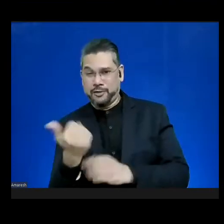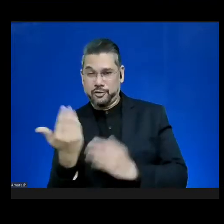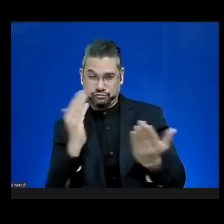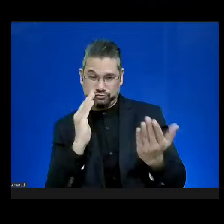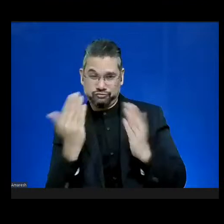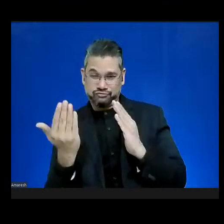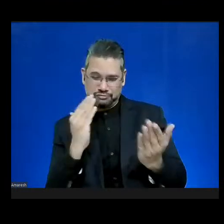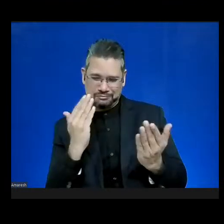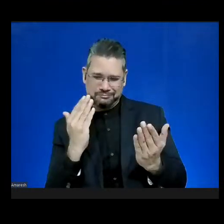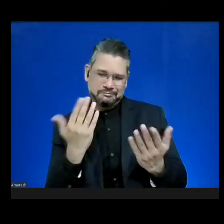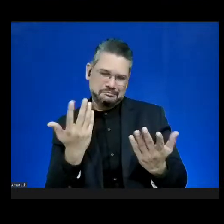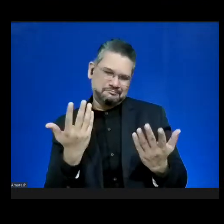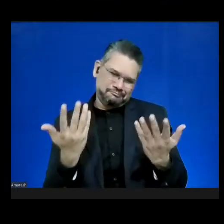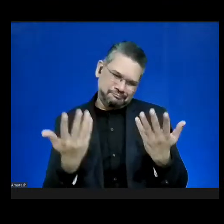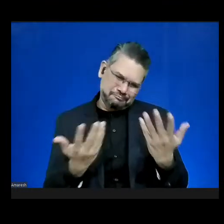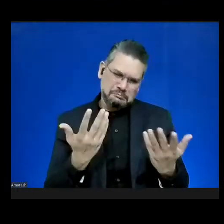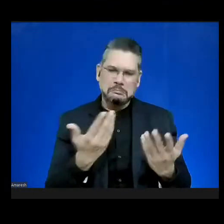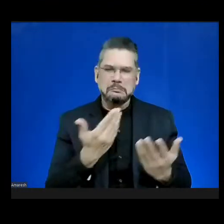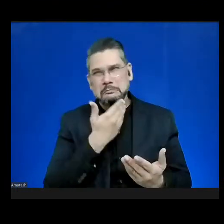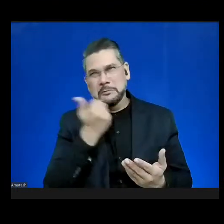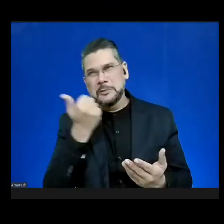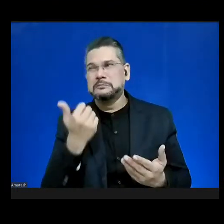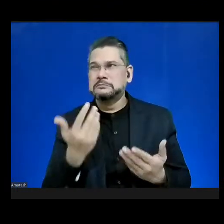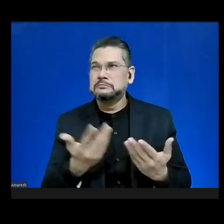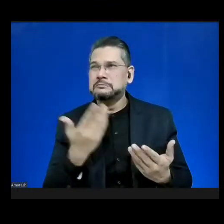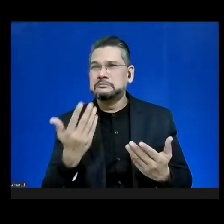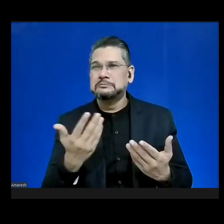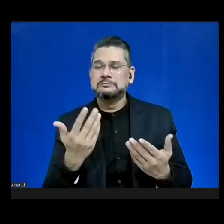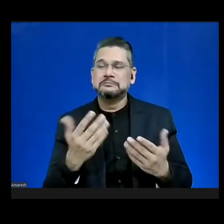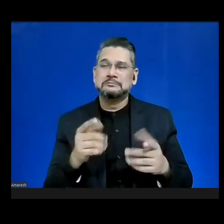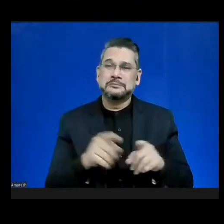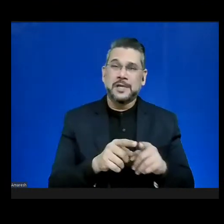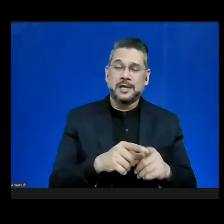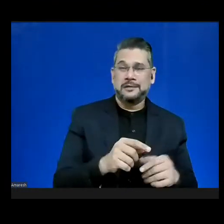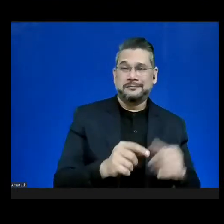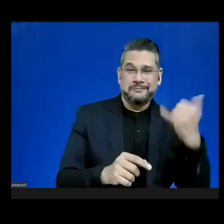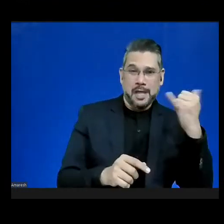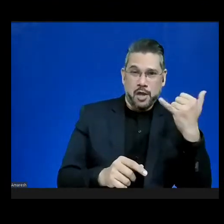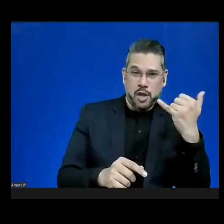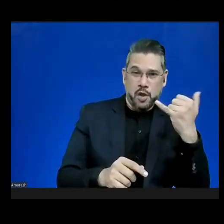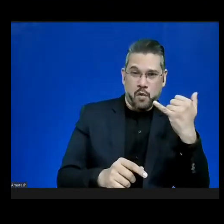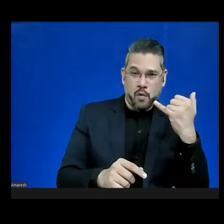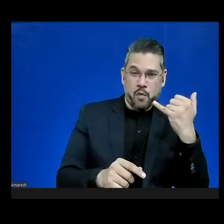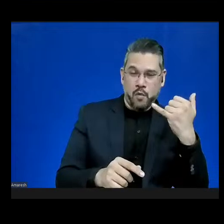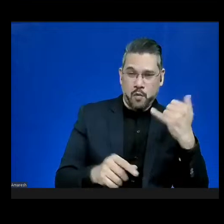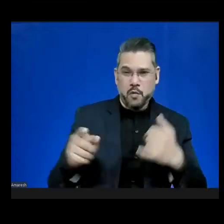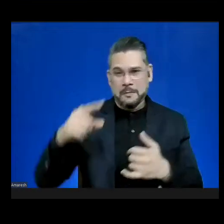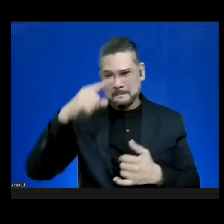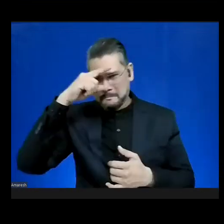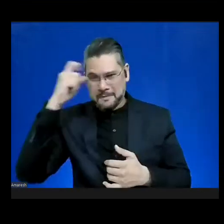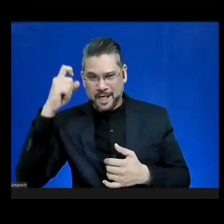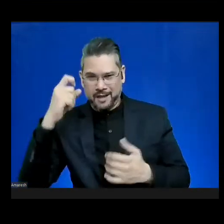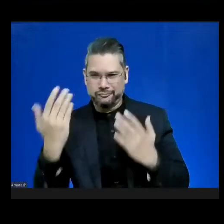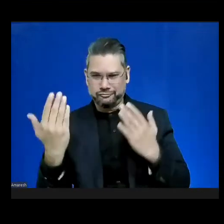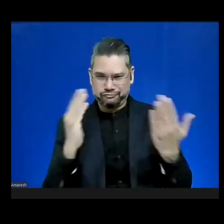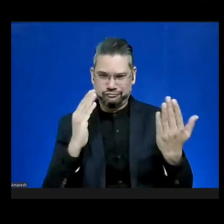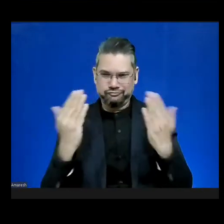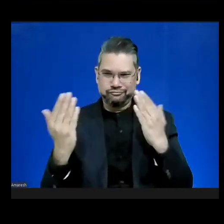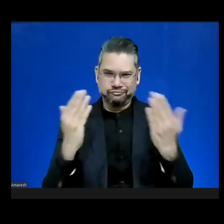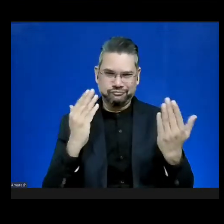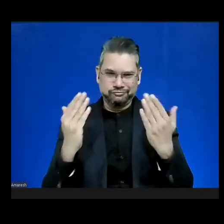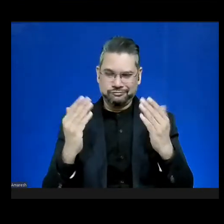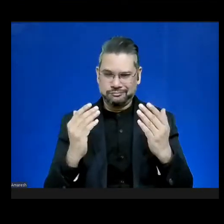used or recommended setting is a yellow and a black, because yellow and black also gives you a